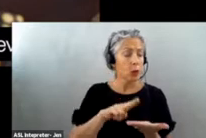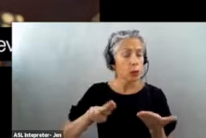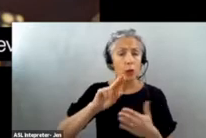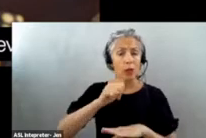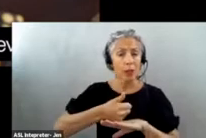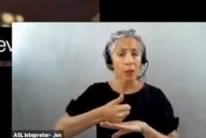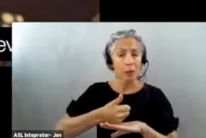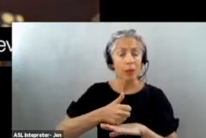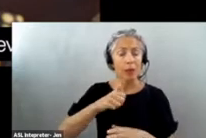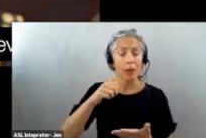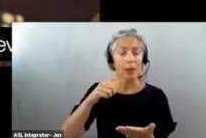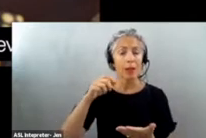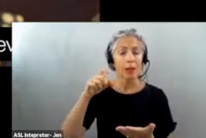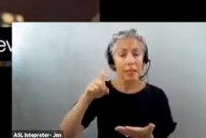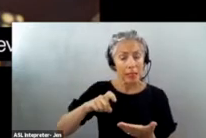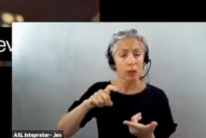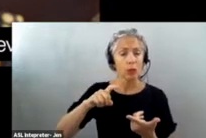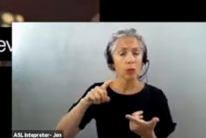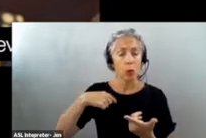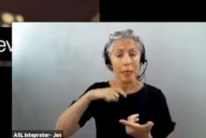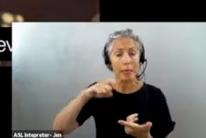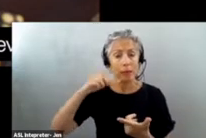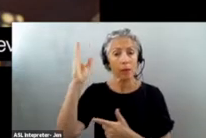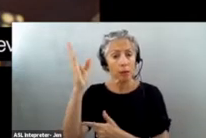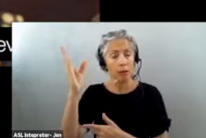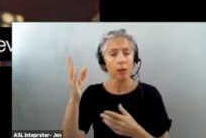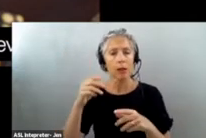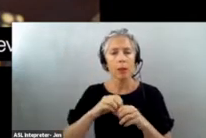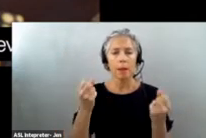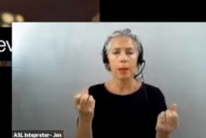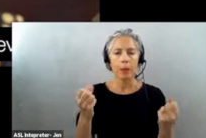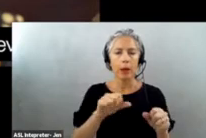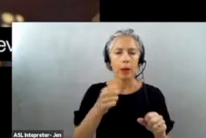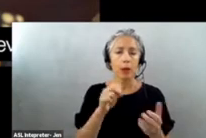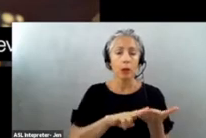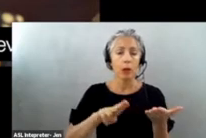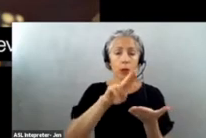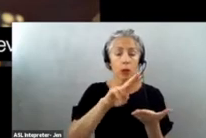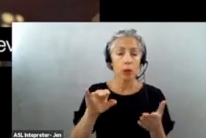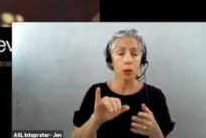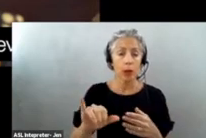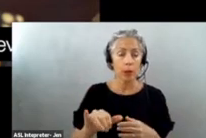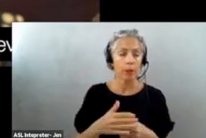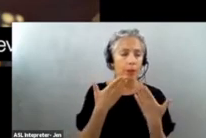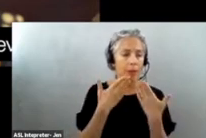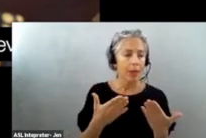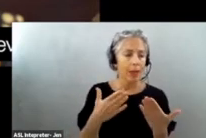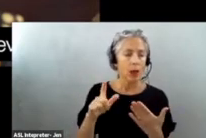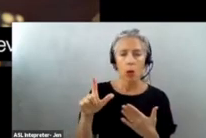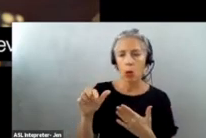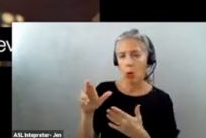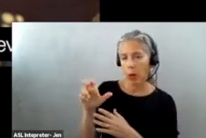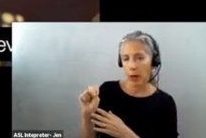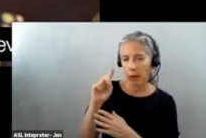what needs to be presented and discussed in many, many other universities as well. And thank you, Lauren,